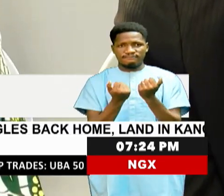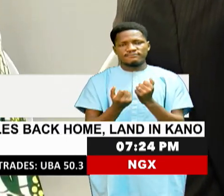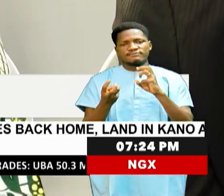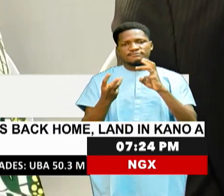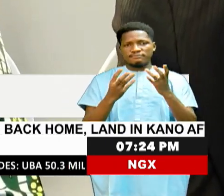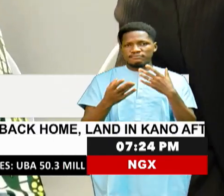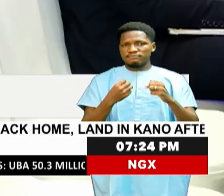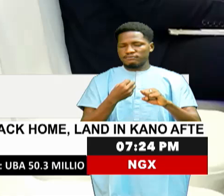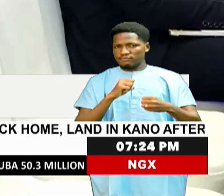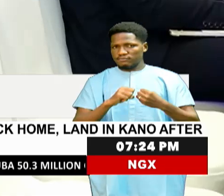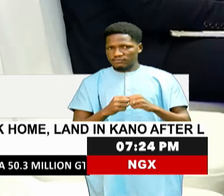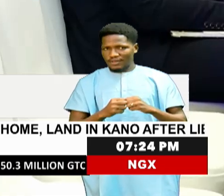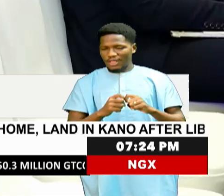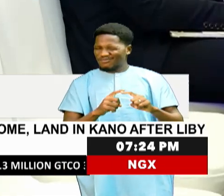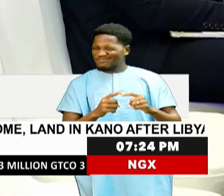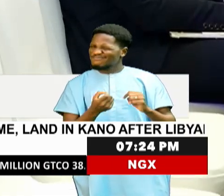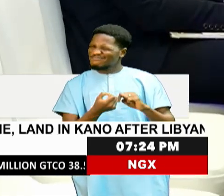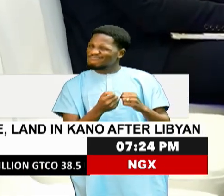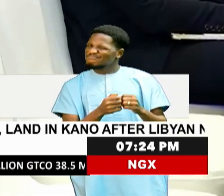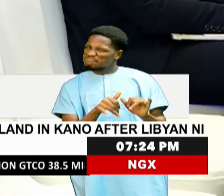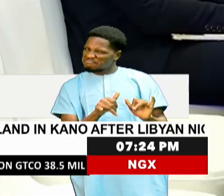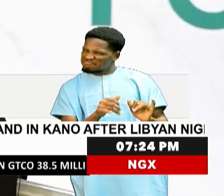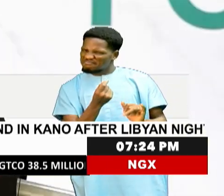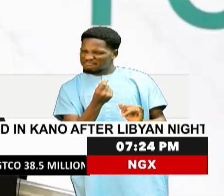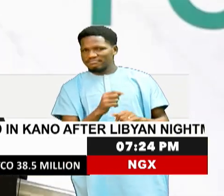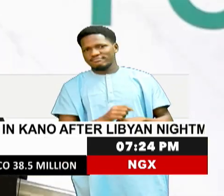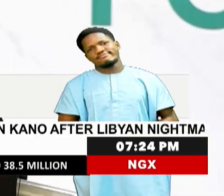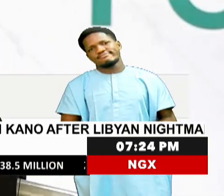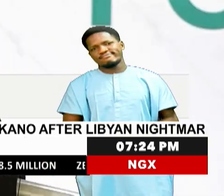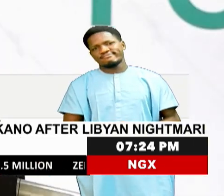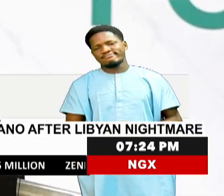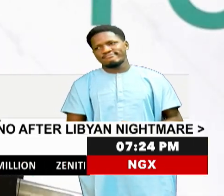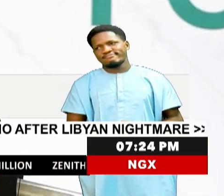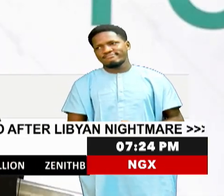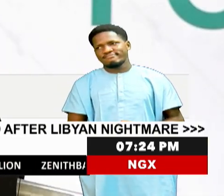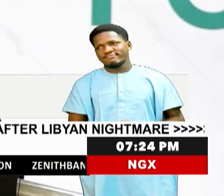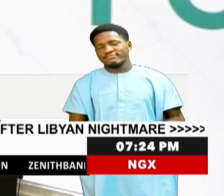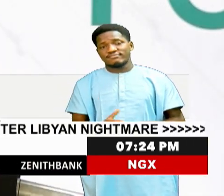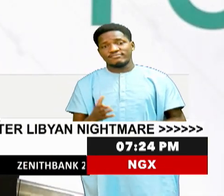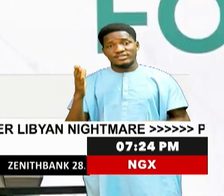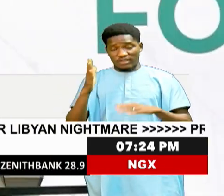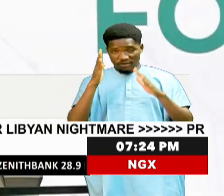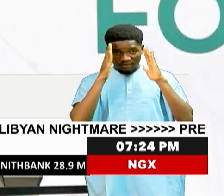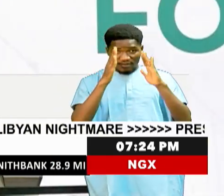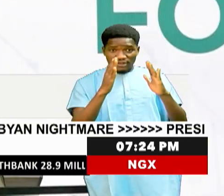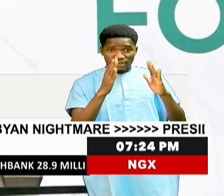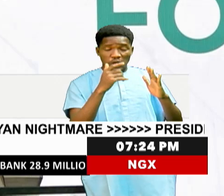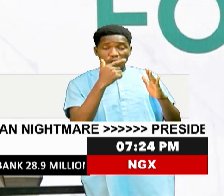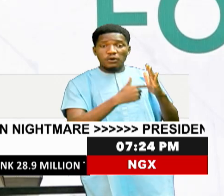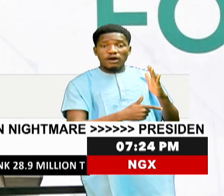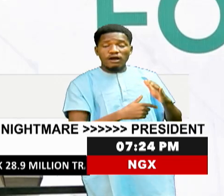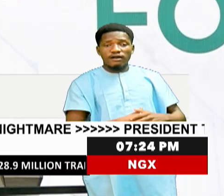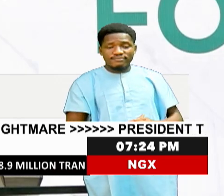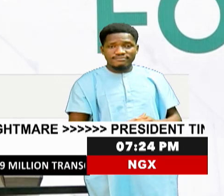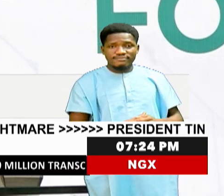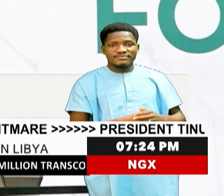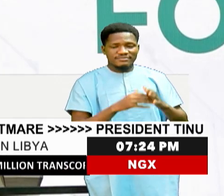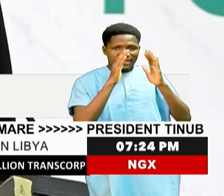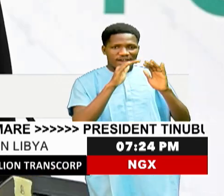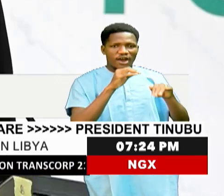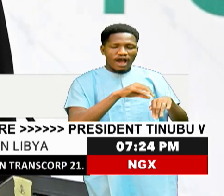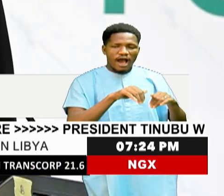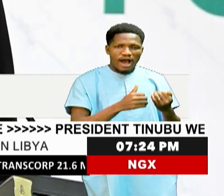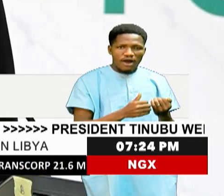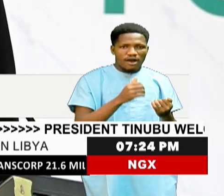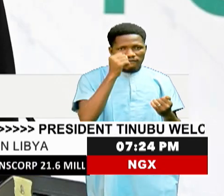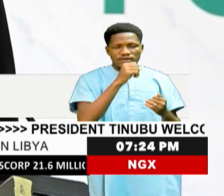without some challenges. What this two-day climate forum aims at achieving is how African countries can utilize